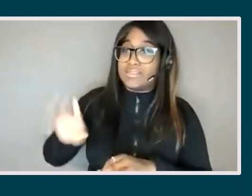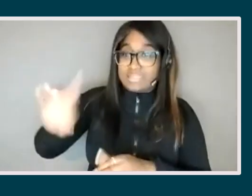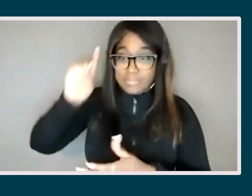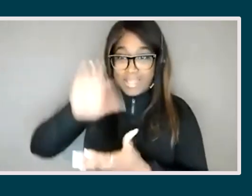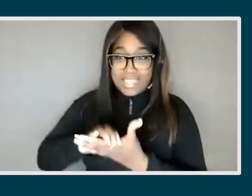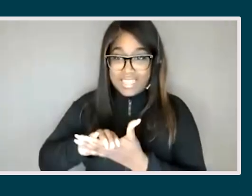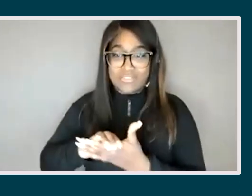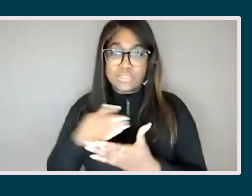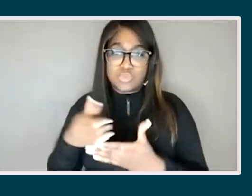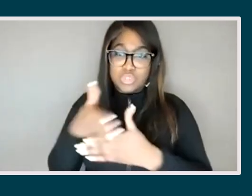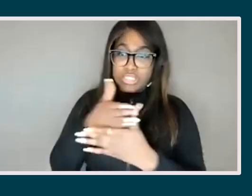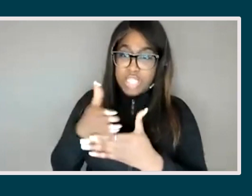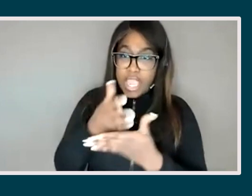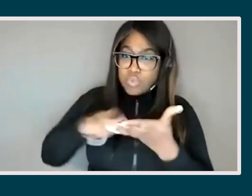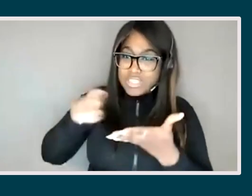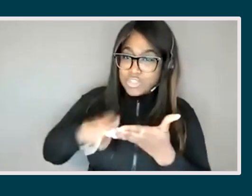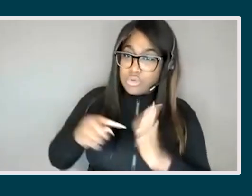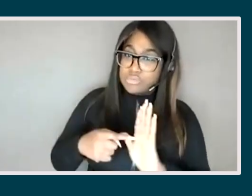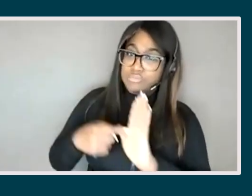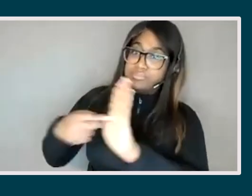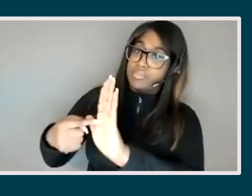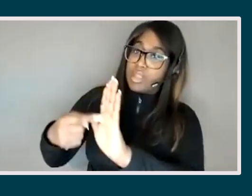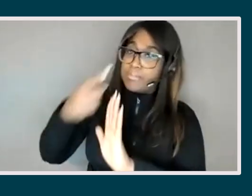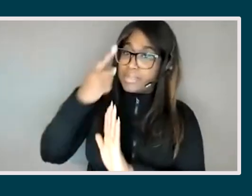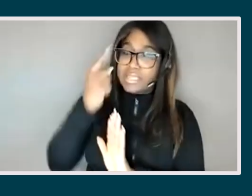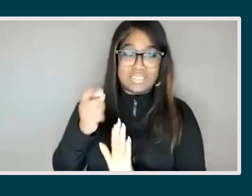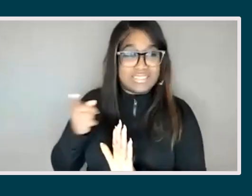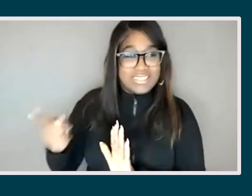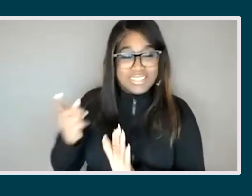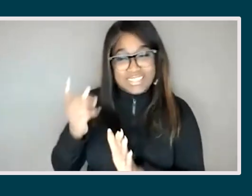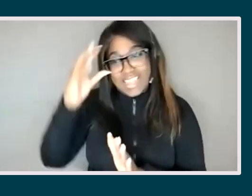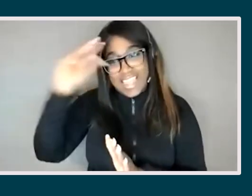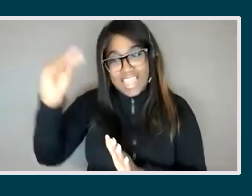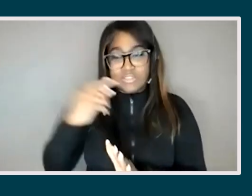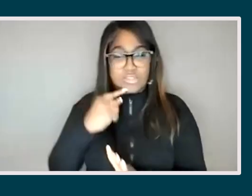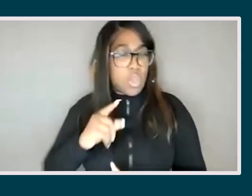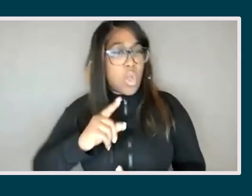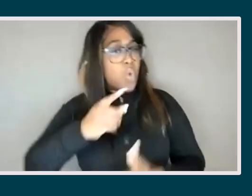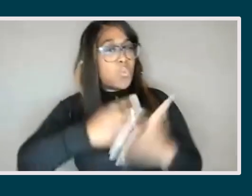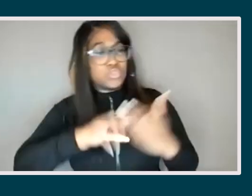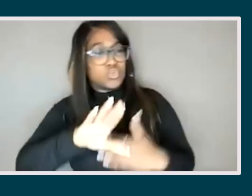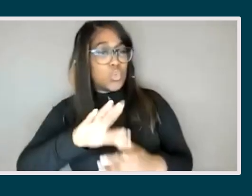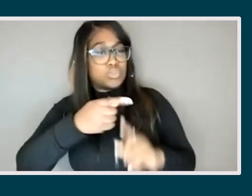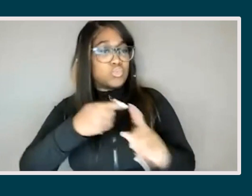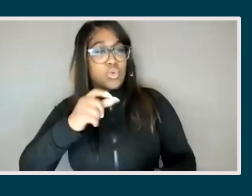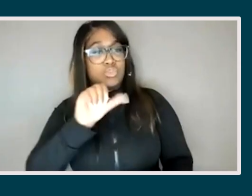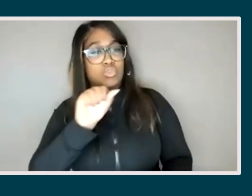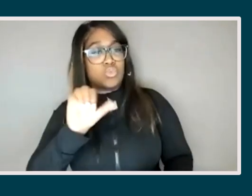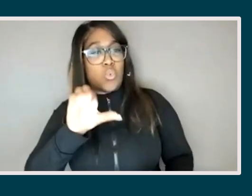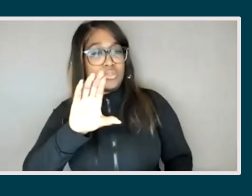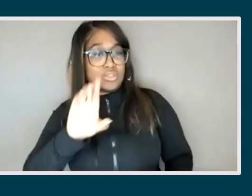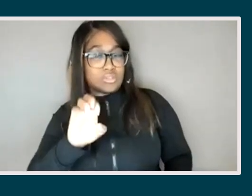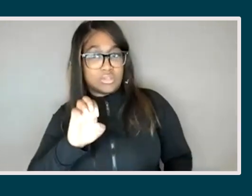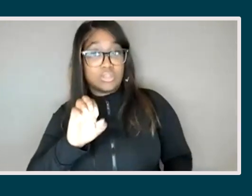share research, because he's very much one of those guys who goes to, well, what's your source, right? So I tried